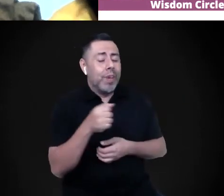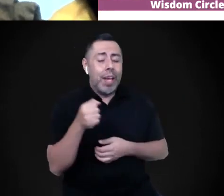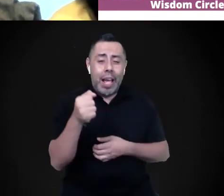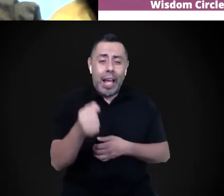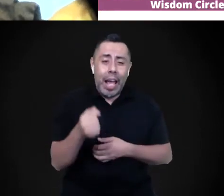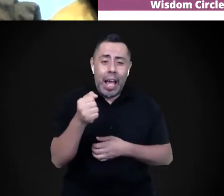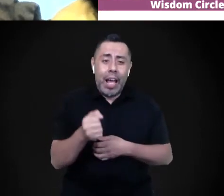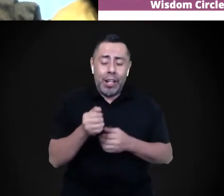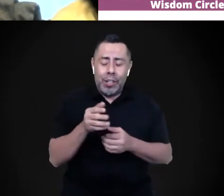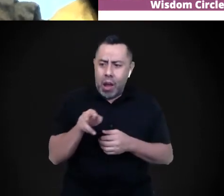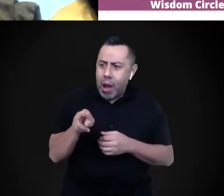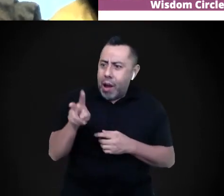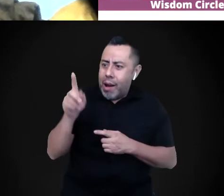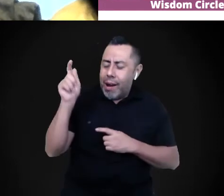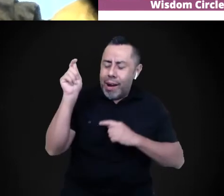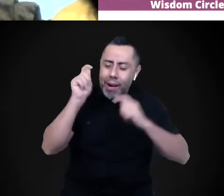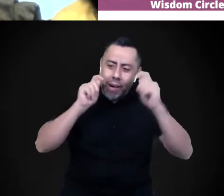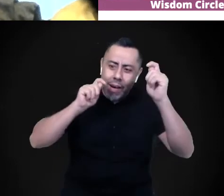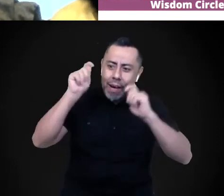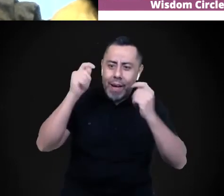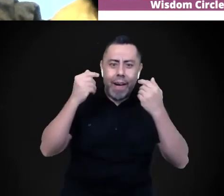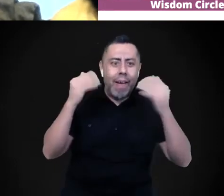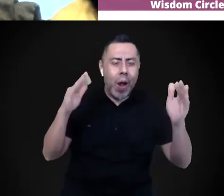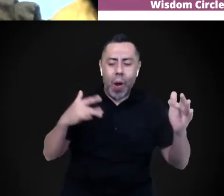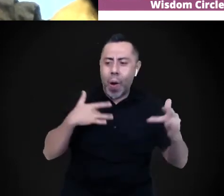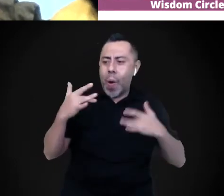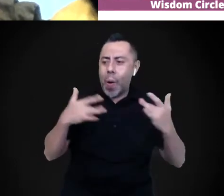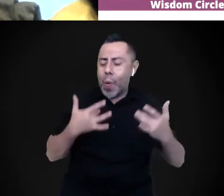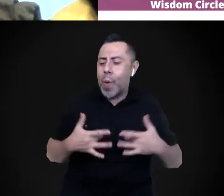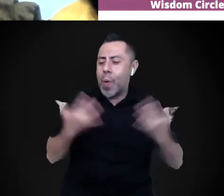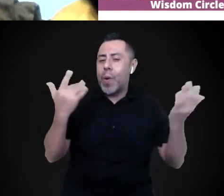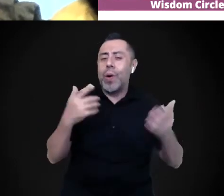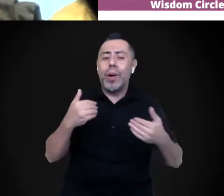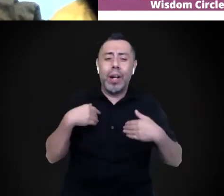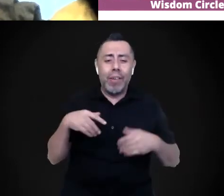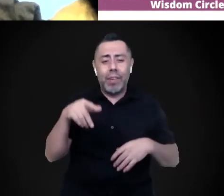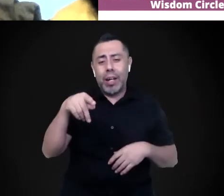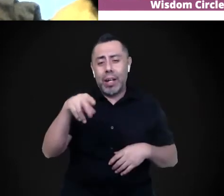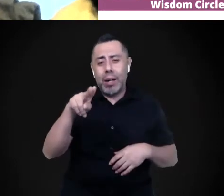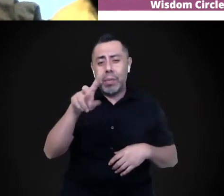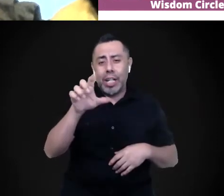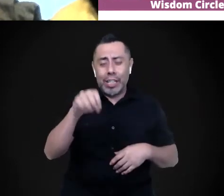the puzzles or the sewing gadgets or maybe a piece of chocolate that was in there.